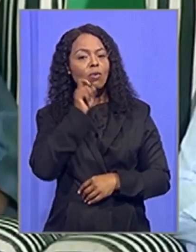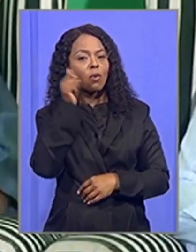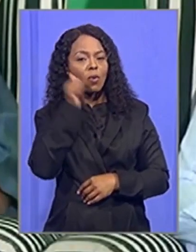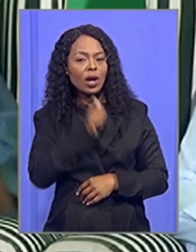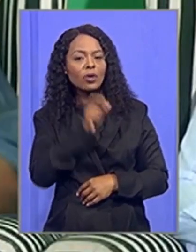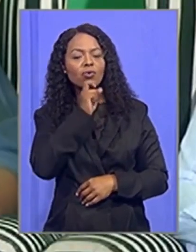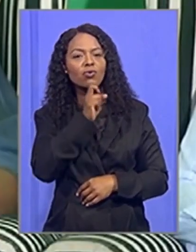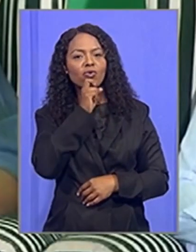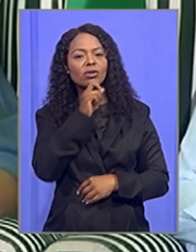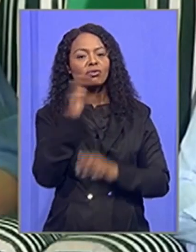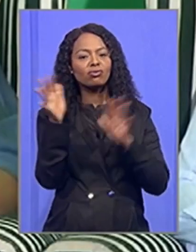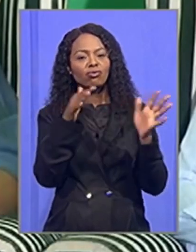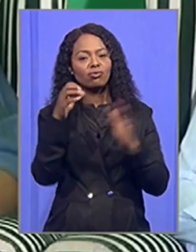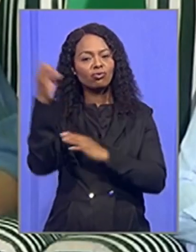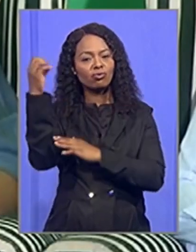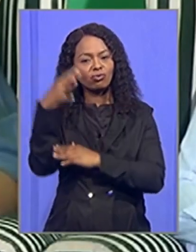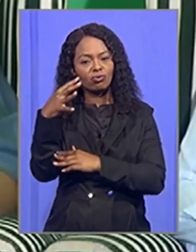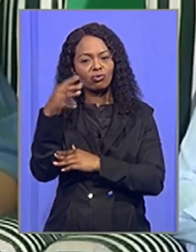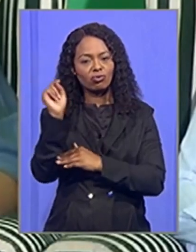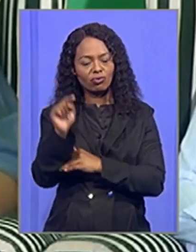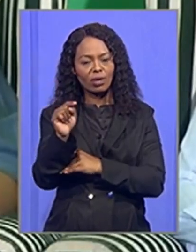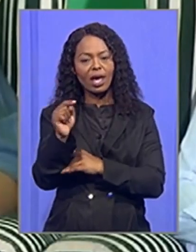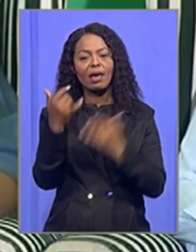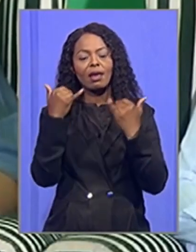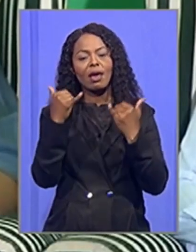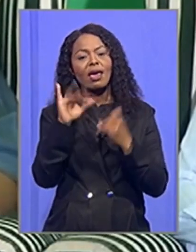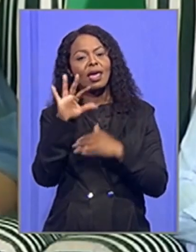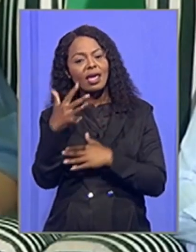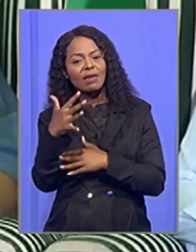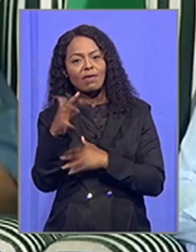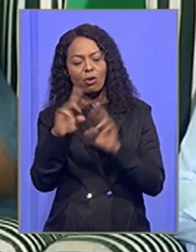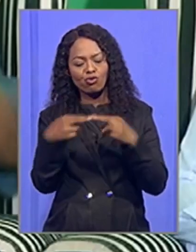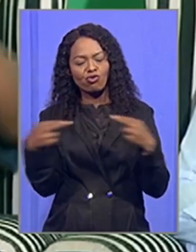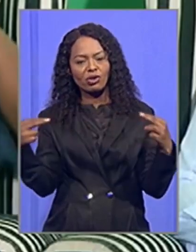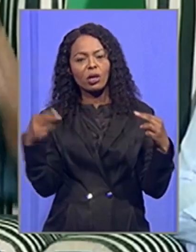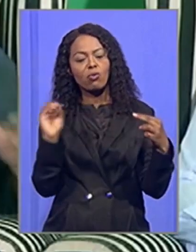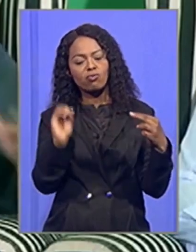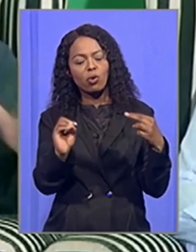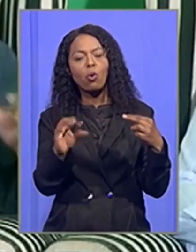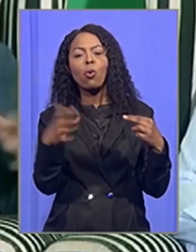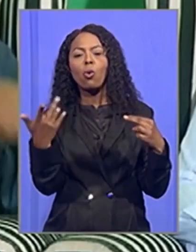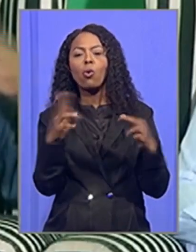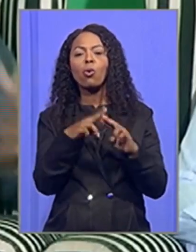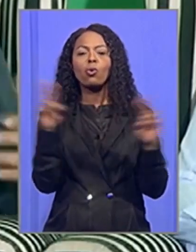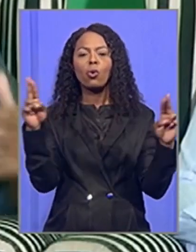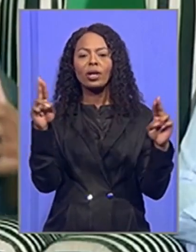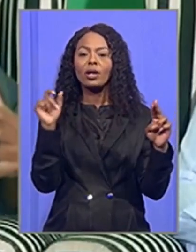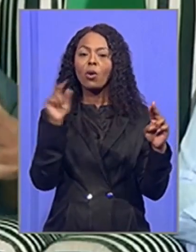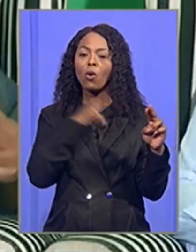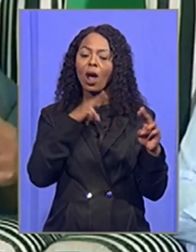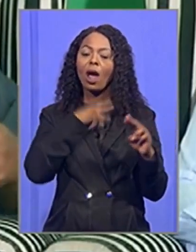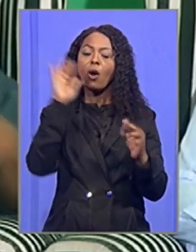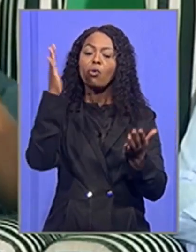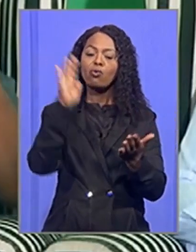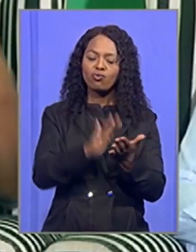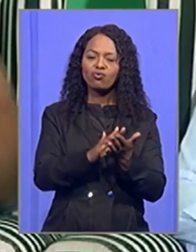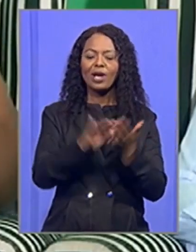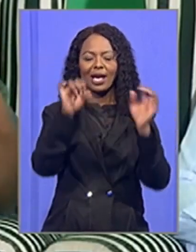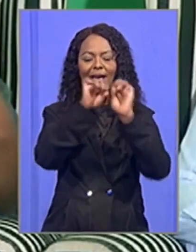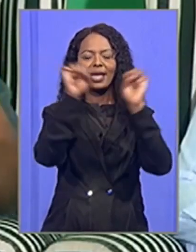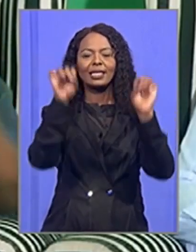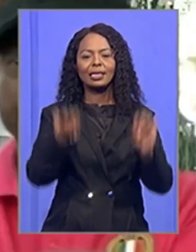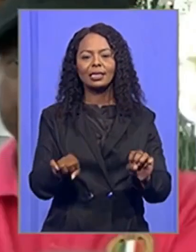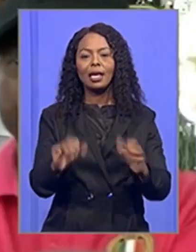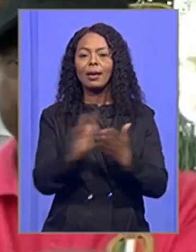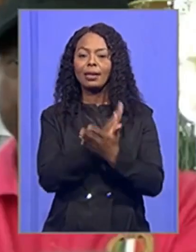high penetration of weather-dependent resources and reduce our rotating machines, some of